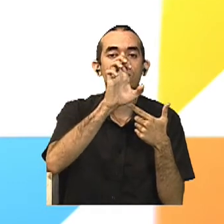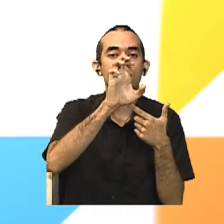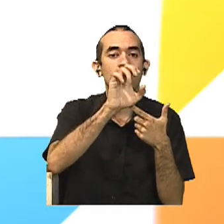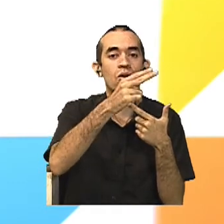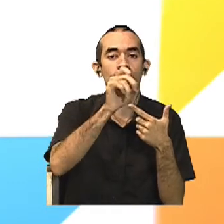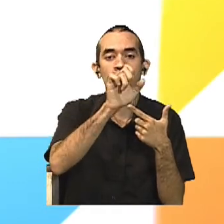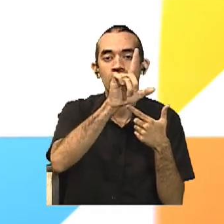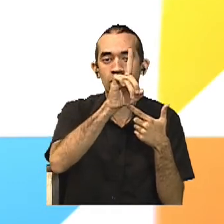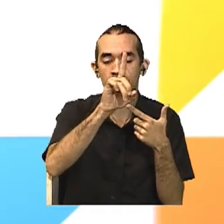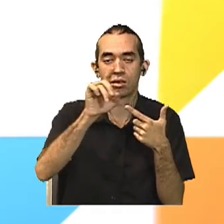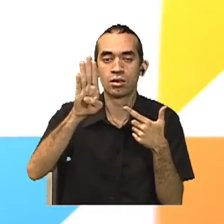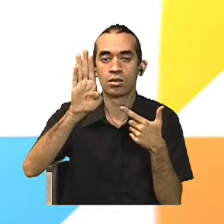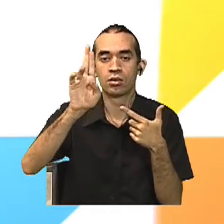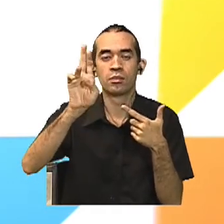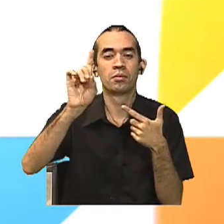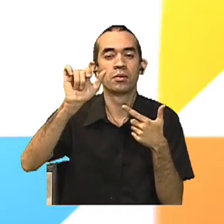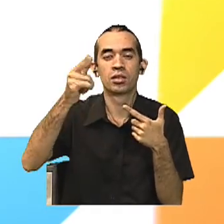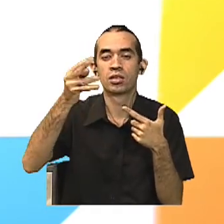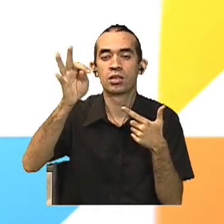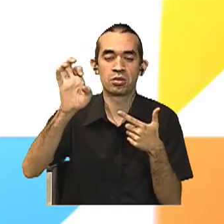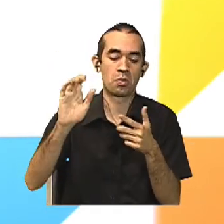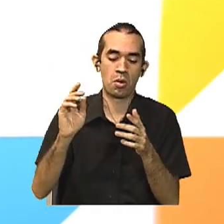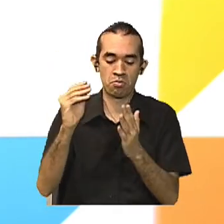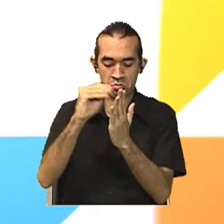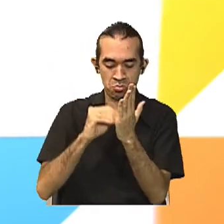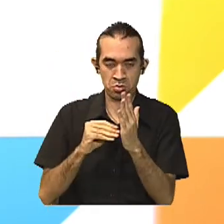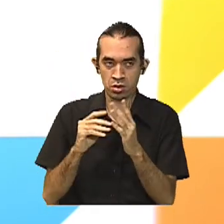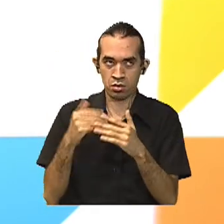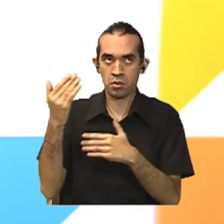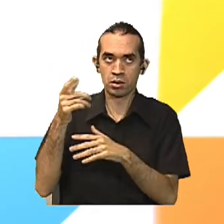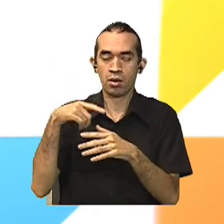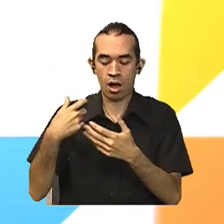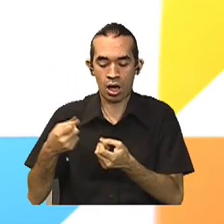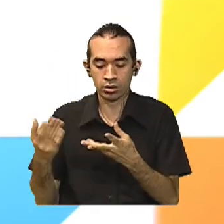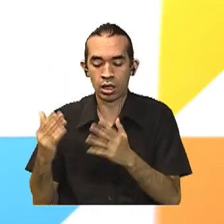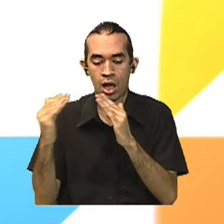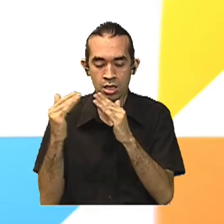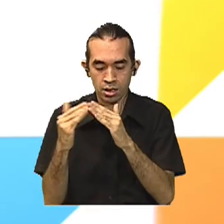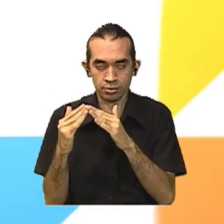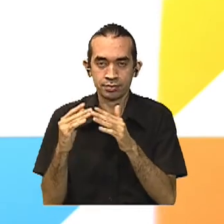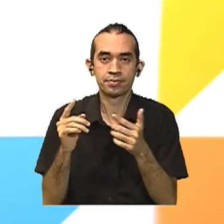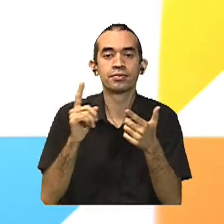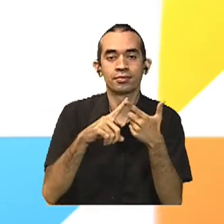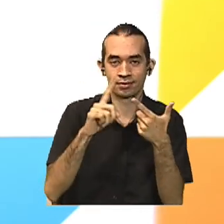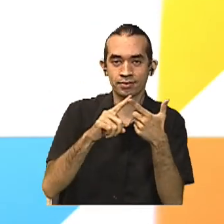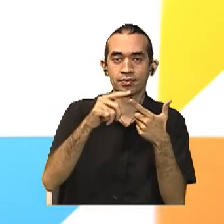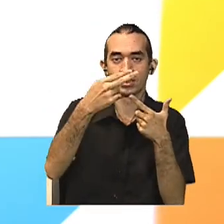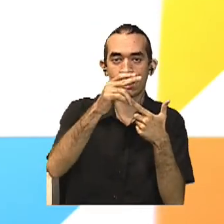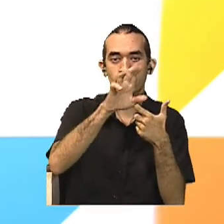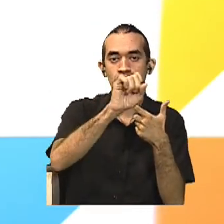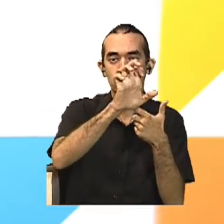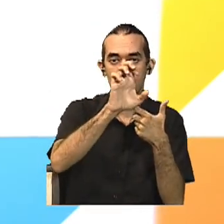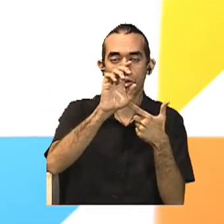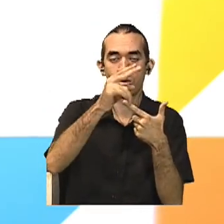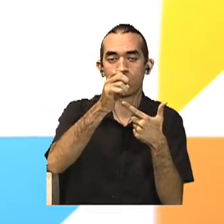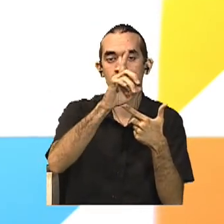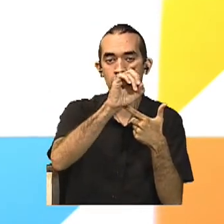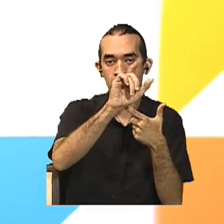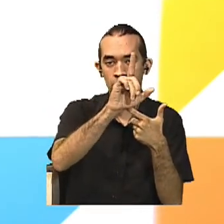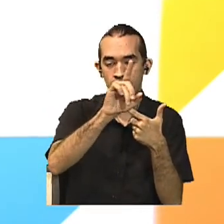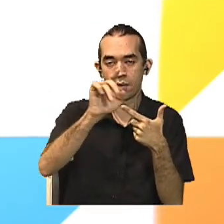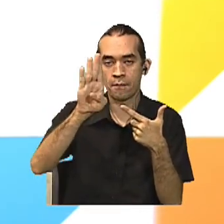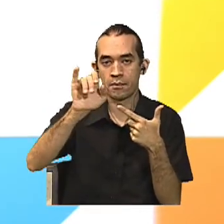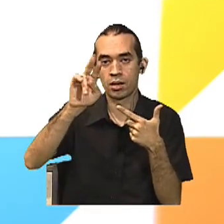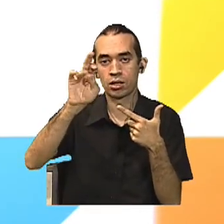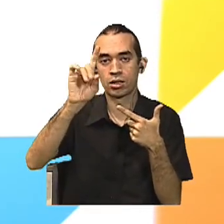budget. Household budget. Okay, repeat. Household budget. And now you